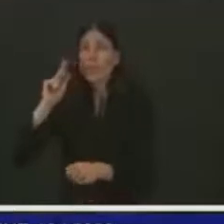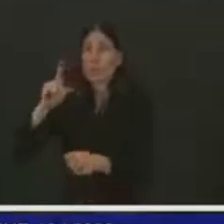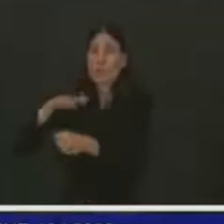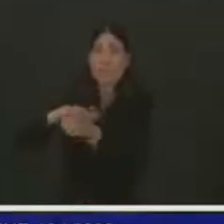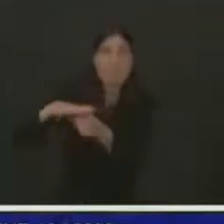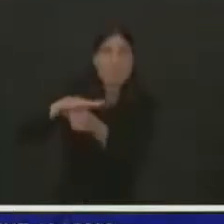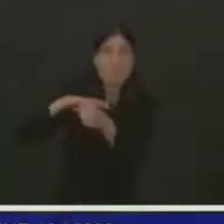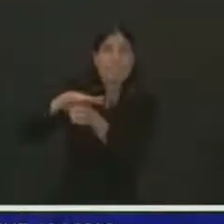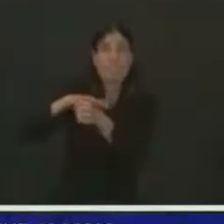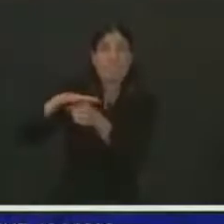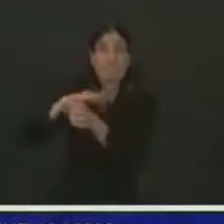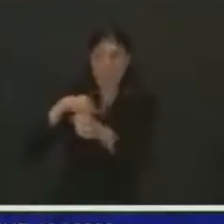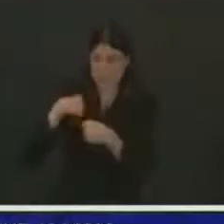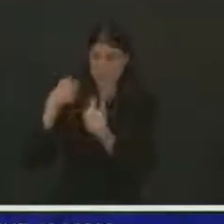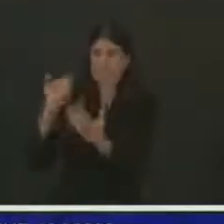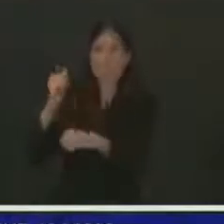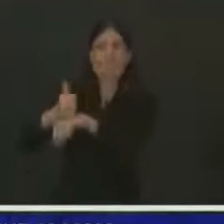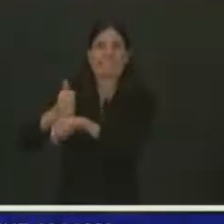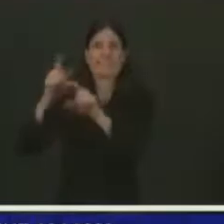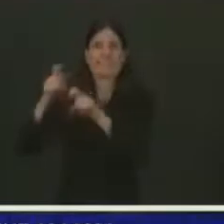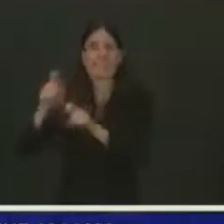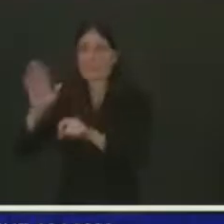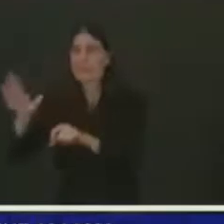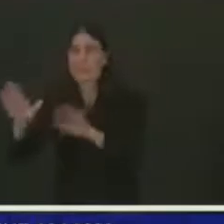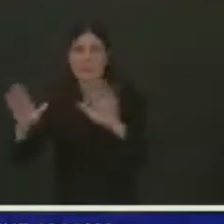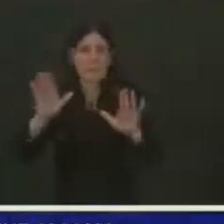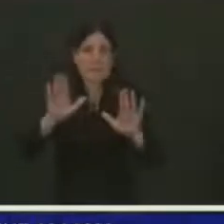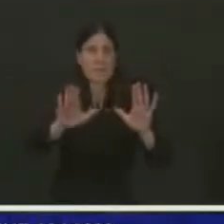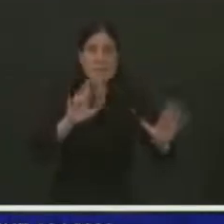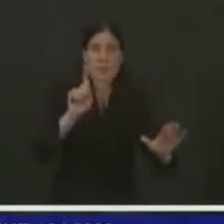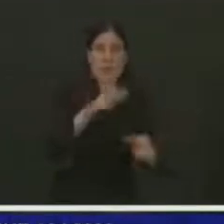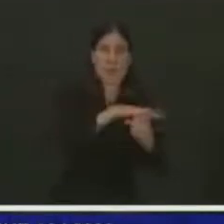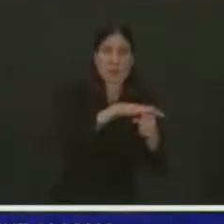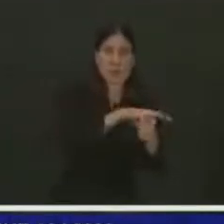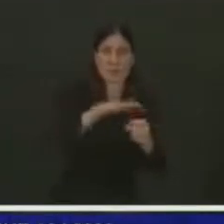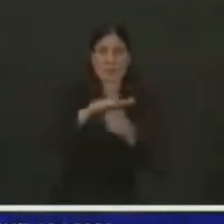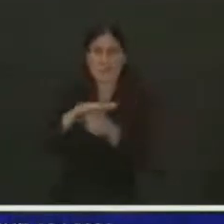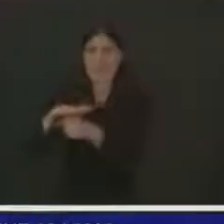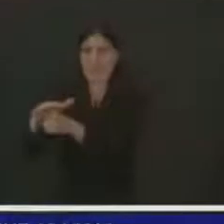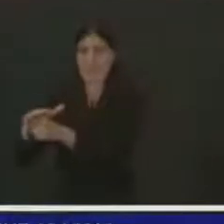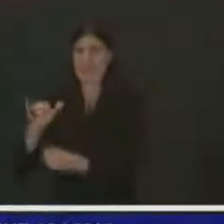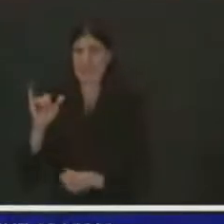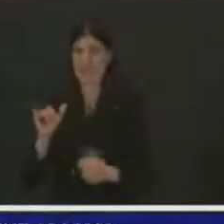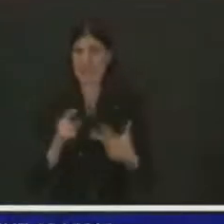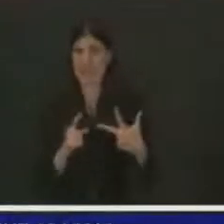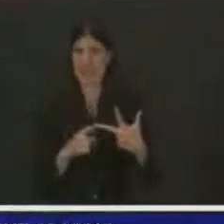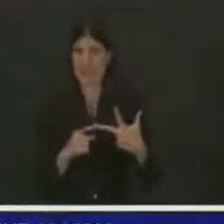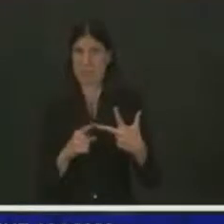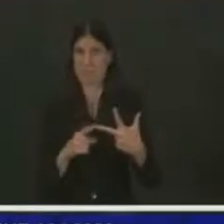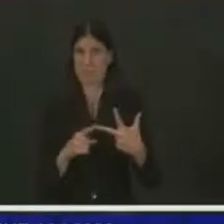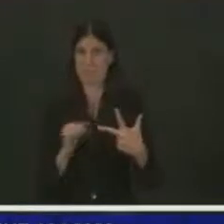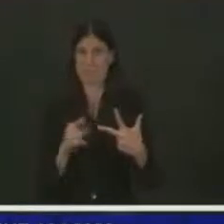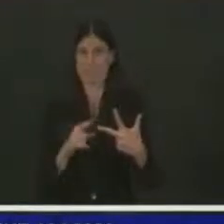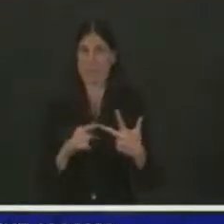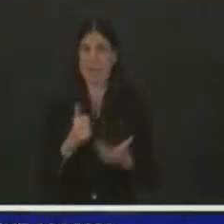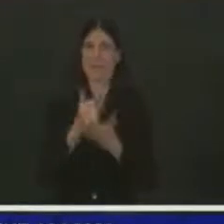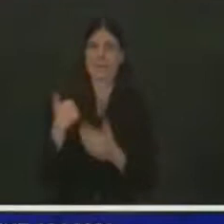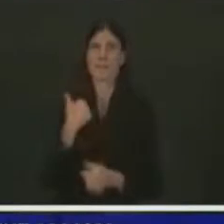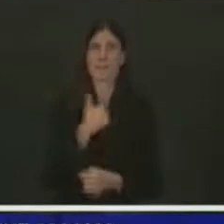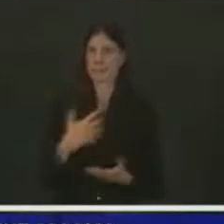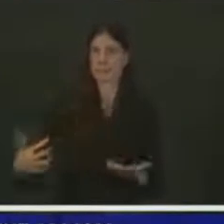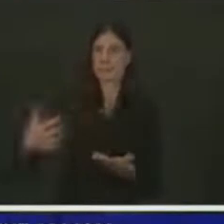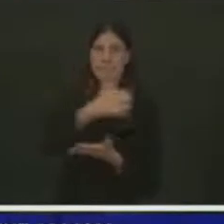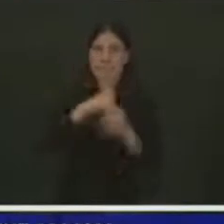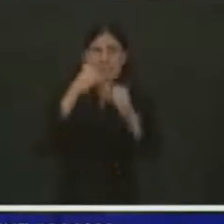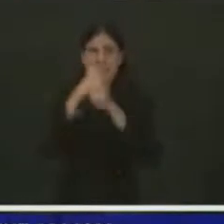occur and help fully inform our Sentinel early warning system. The health of people in the